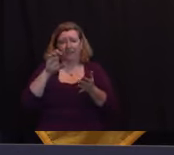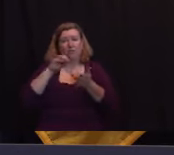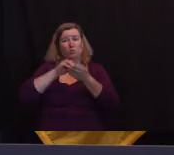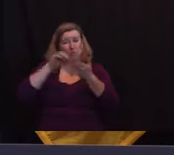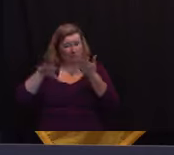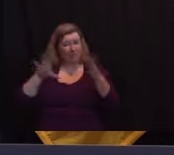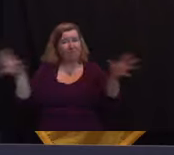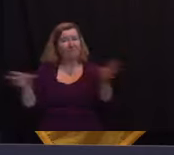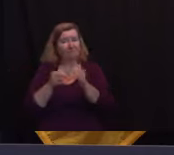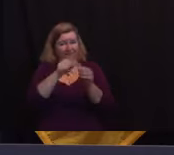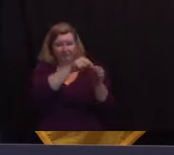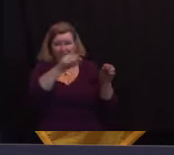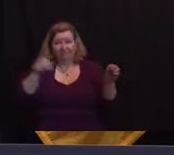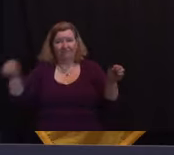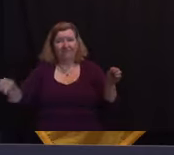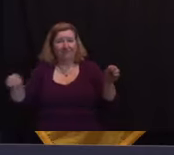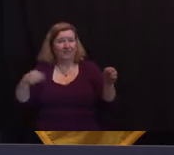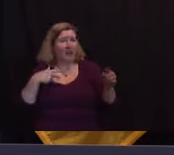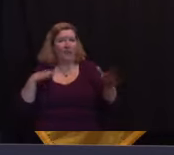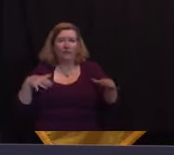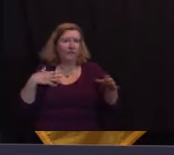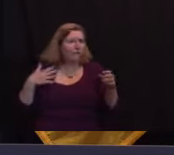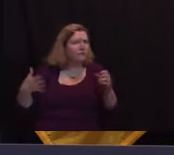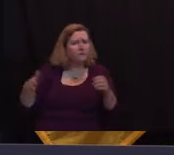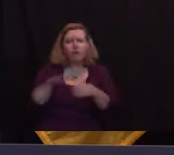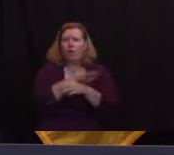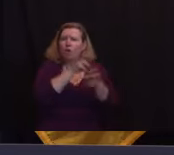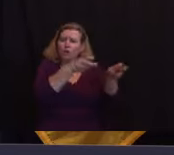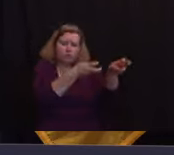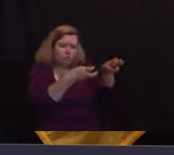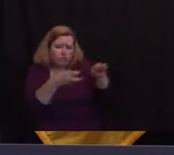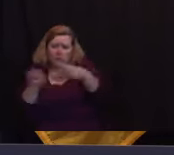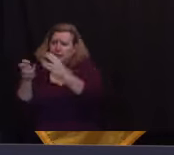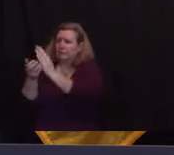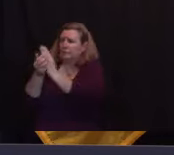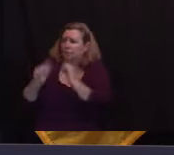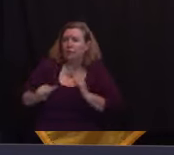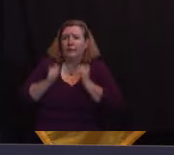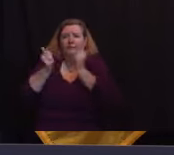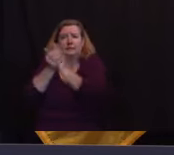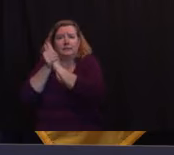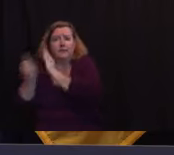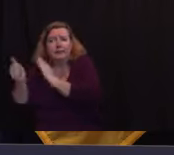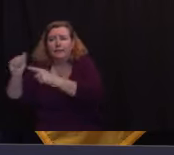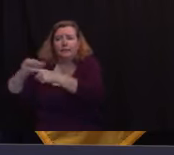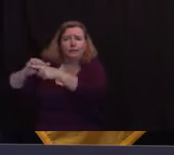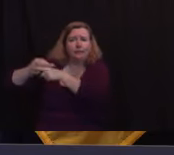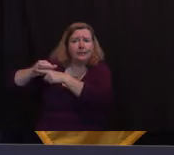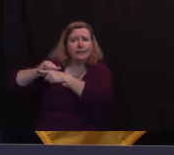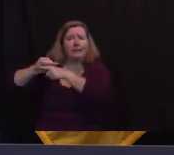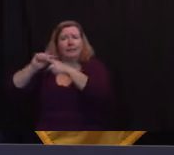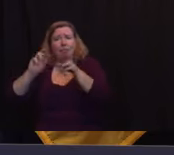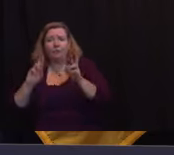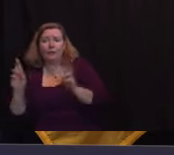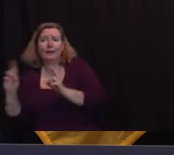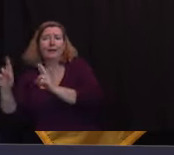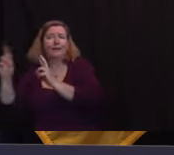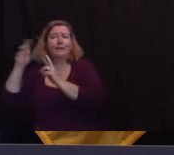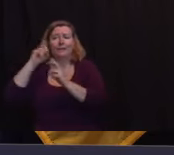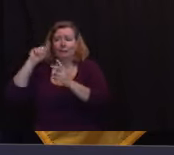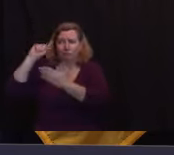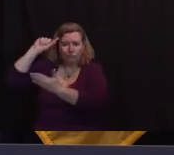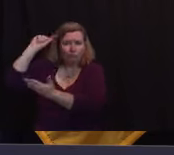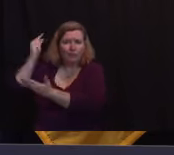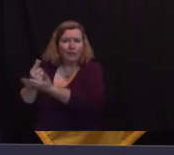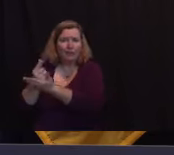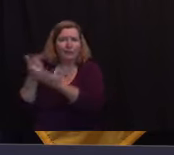had the full set of transitional skills and job training that they need for adulthood. And I am pleased to take this step to help